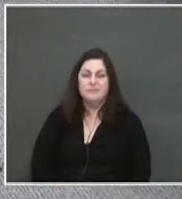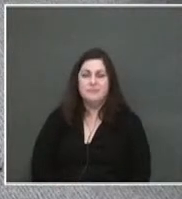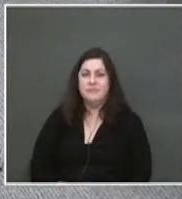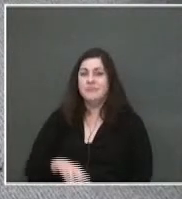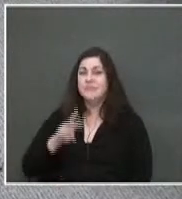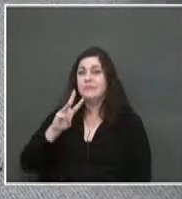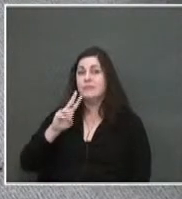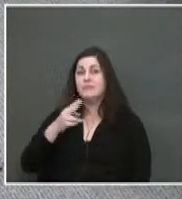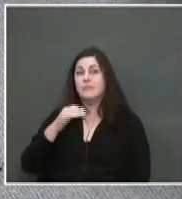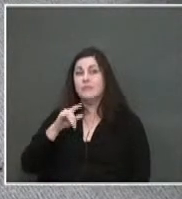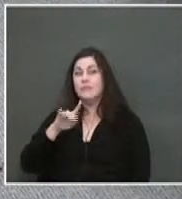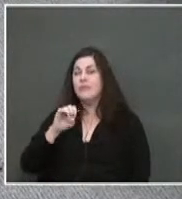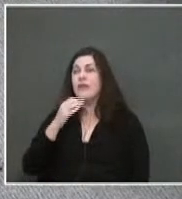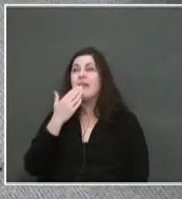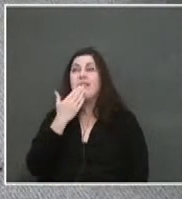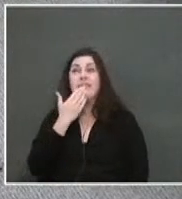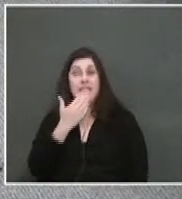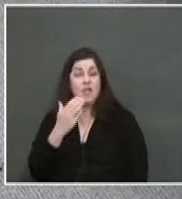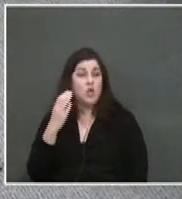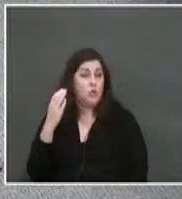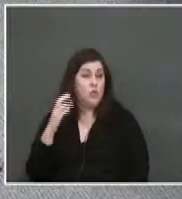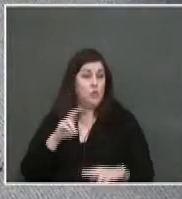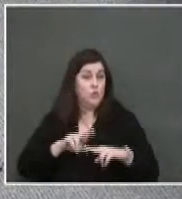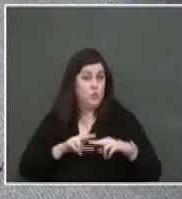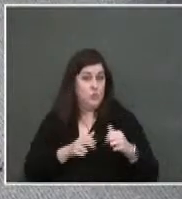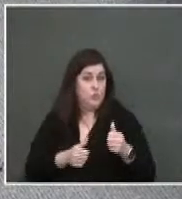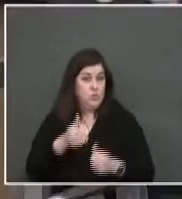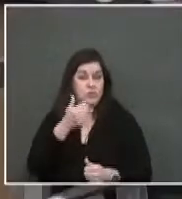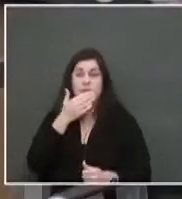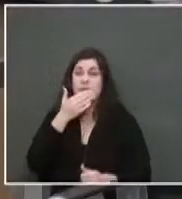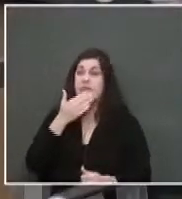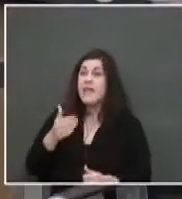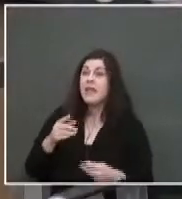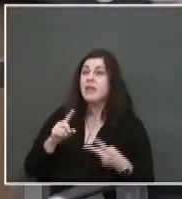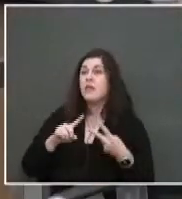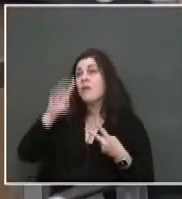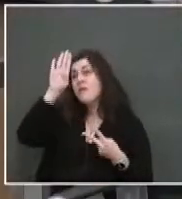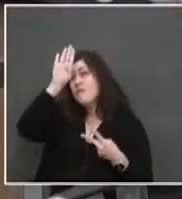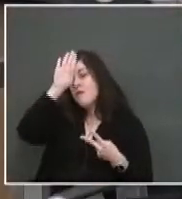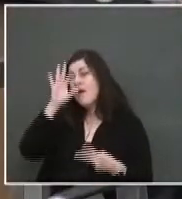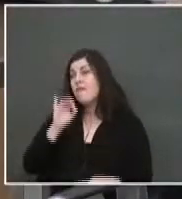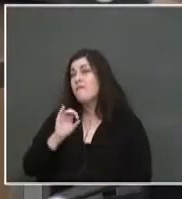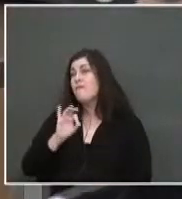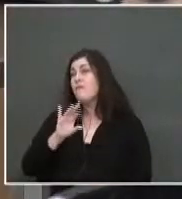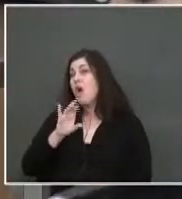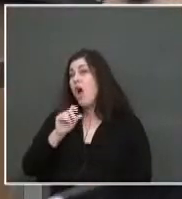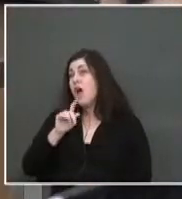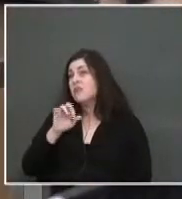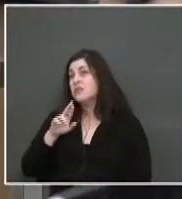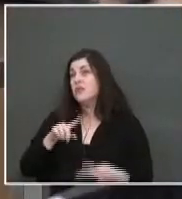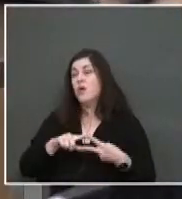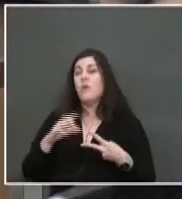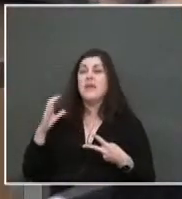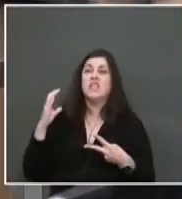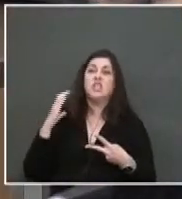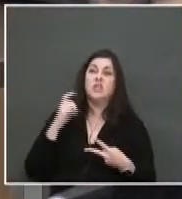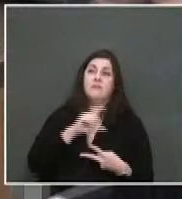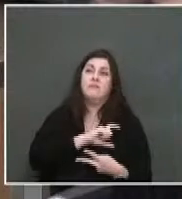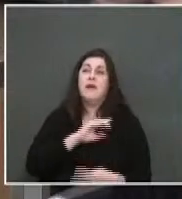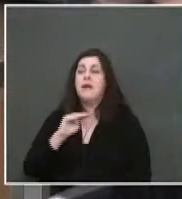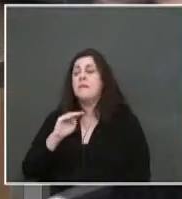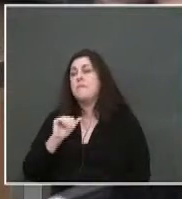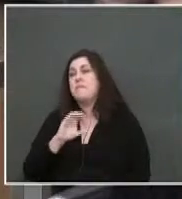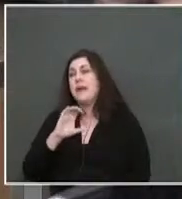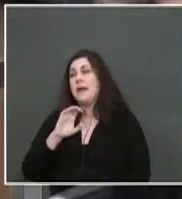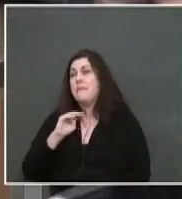Councilman White? Yes, thanks, Chair. Thank you, Chief Fausto and Chief McManus. Appreciate the presentations and all